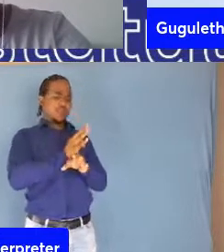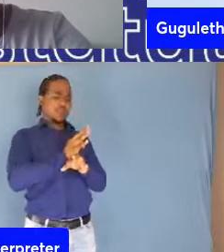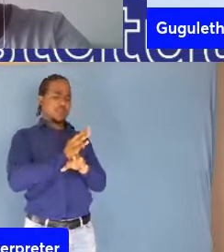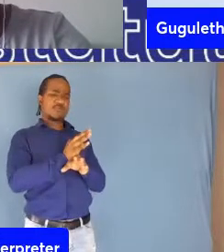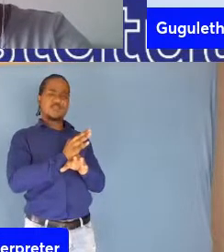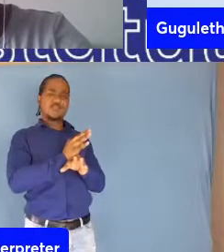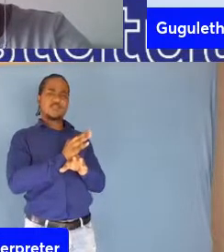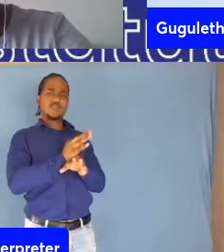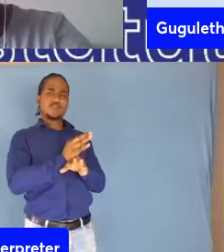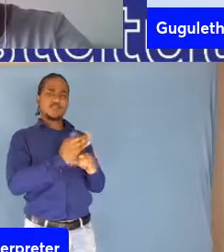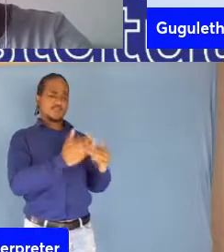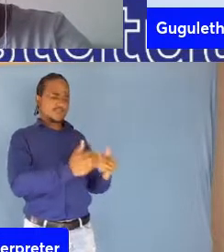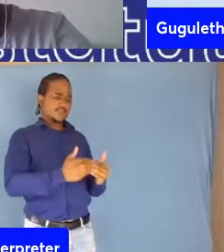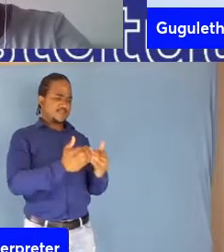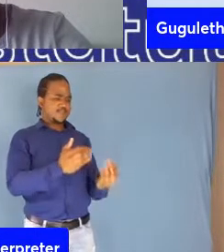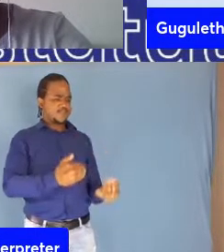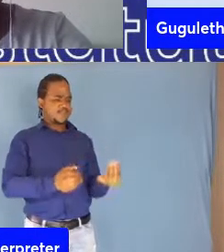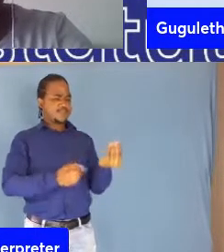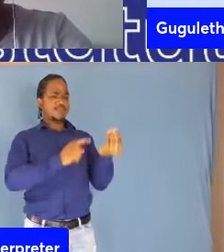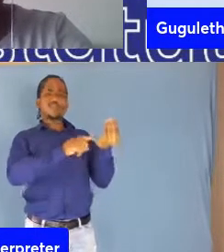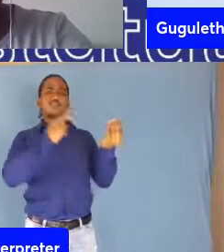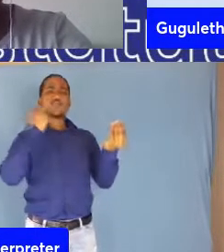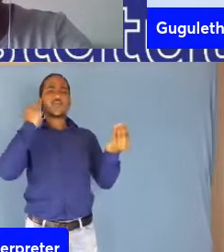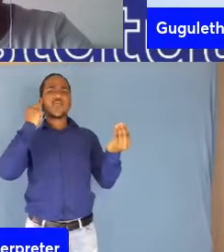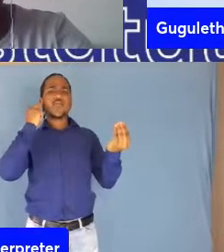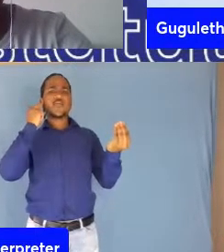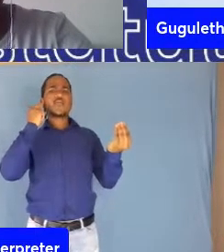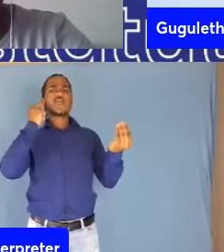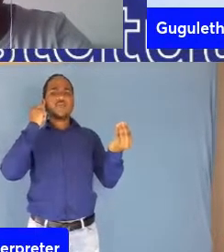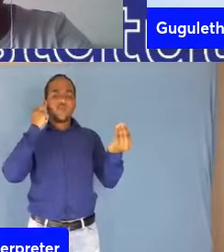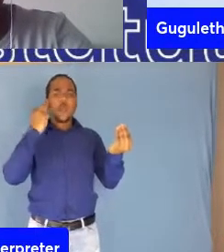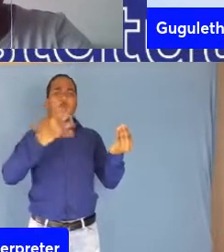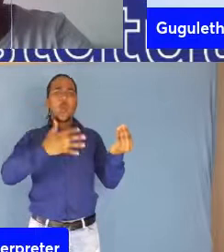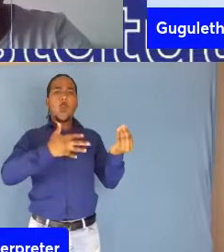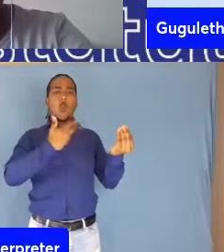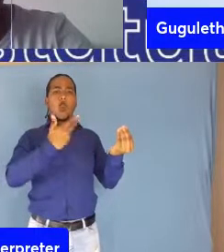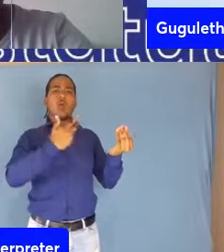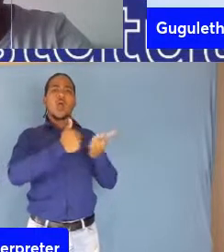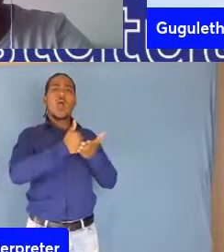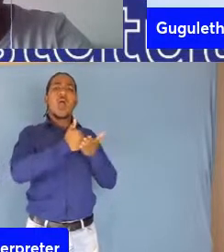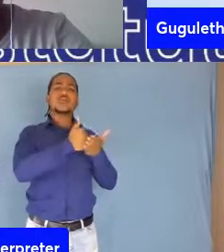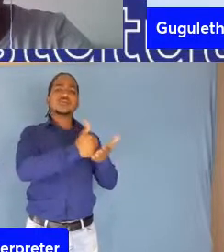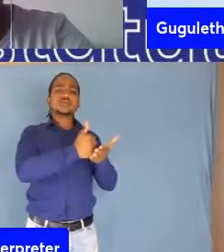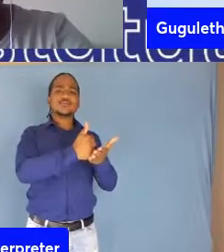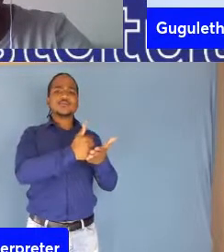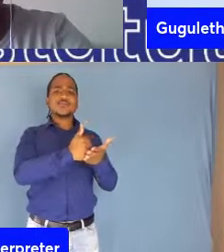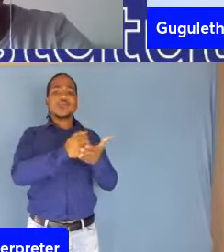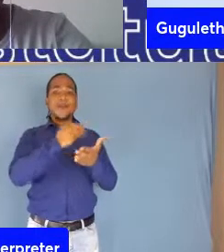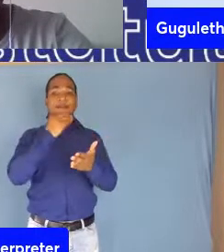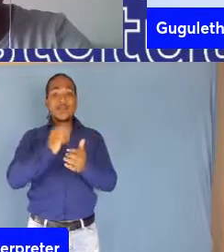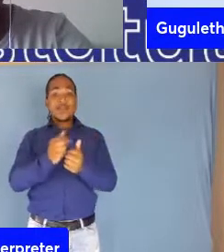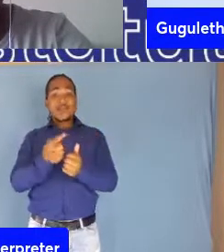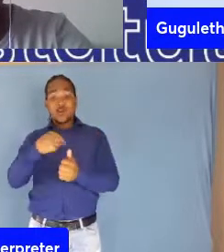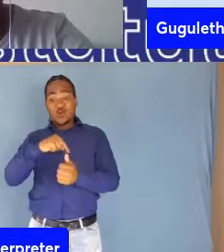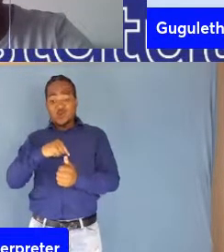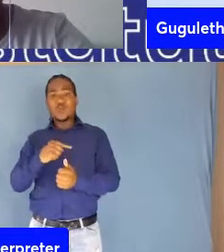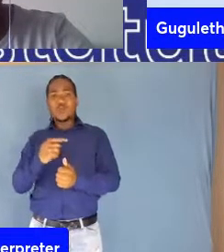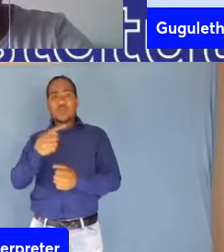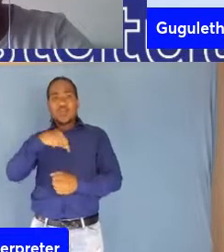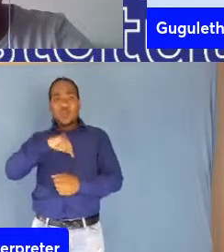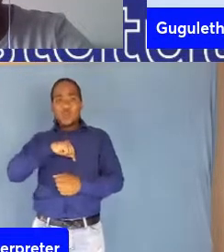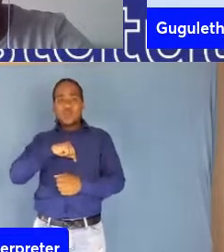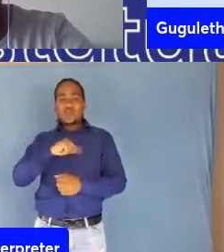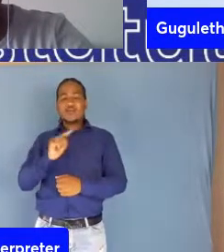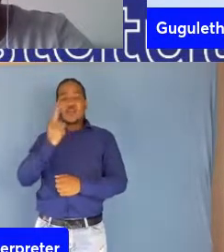best do we assist you, so we hear it from first-hand experience, that this is how I want